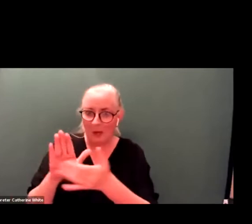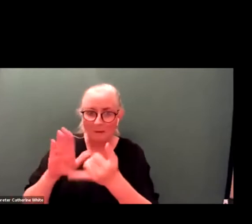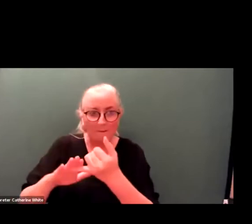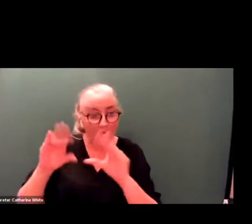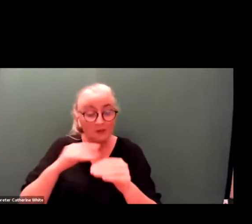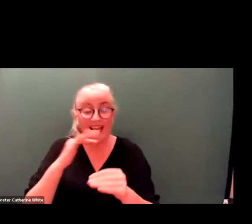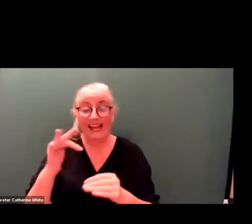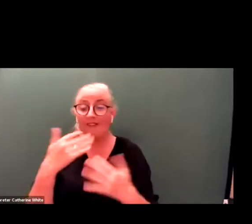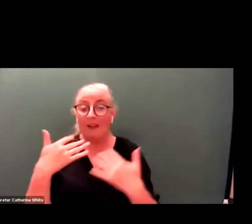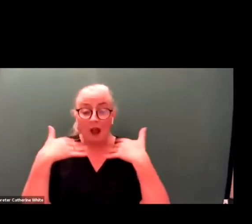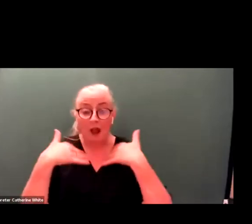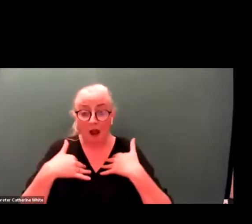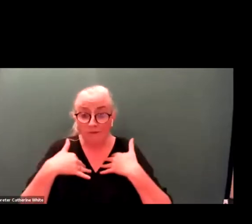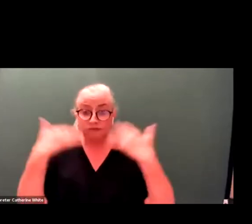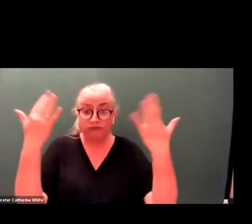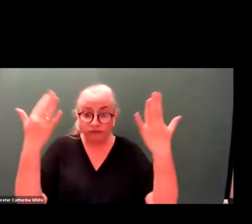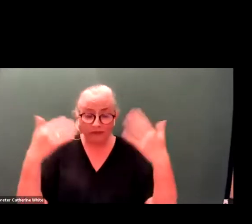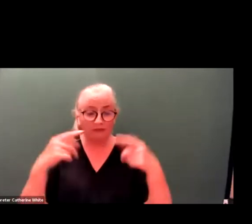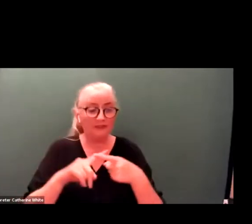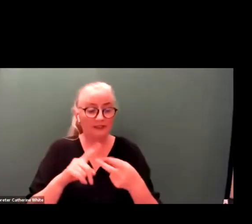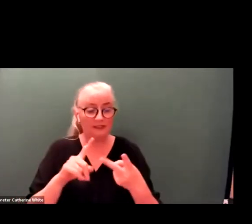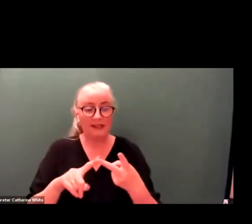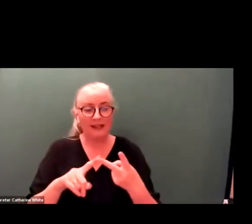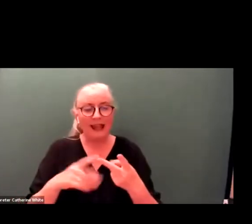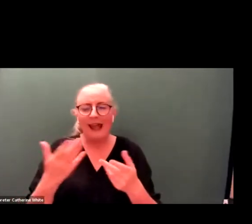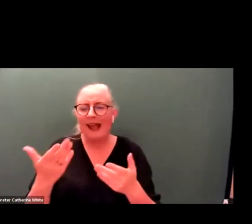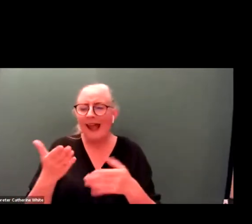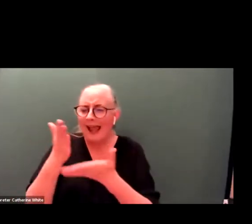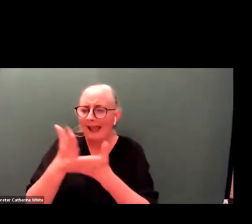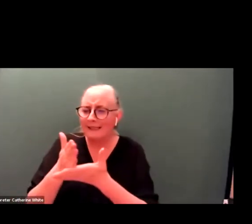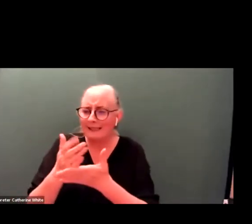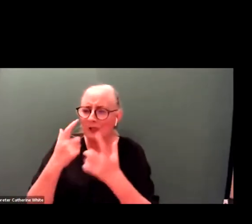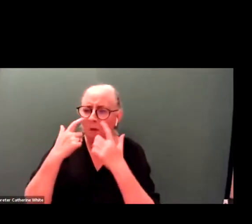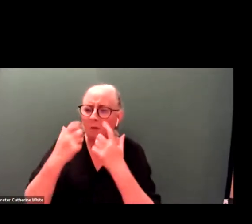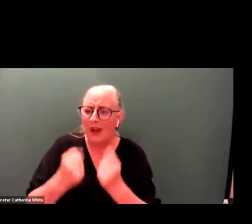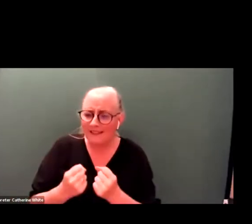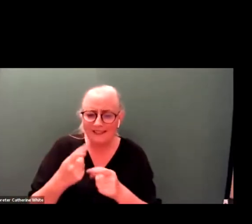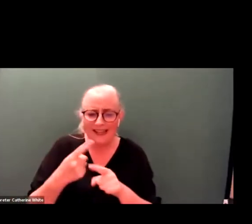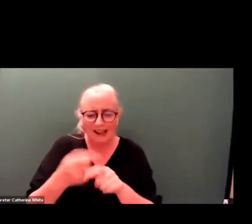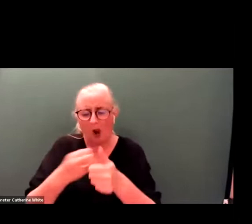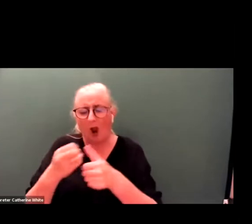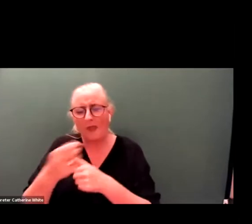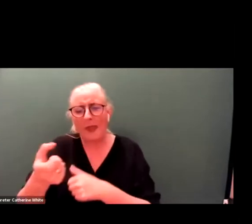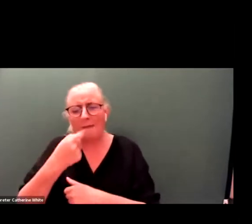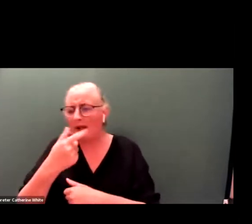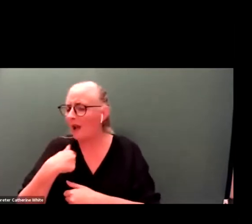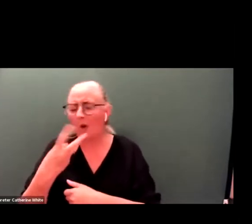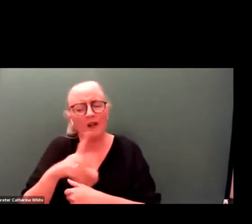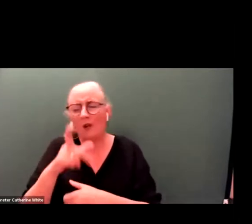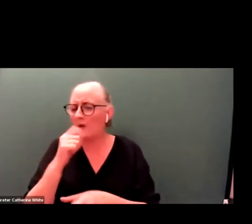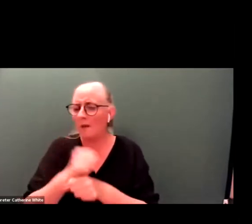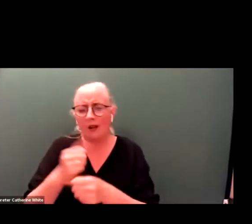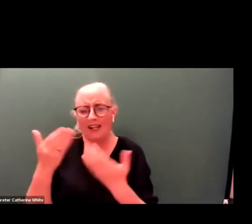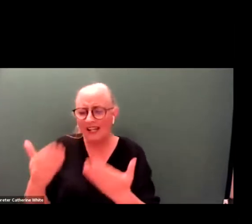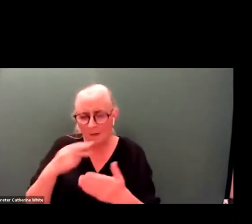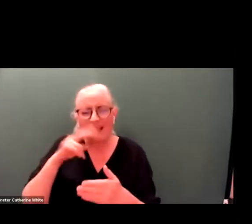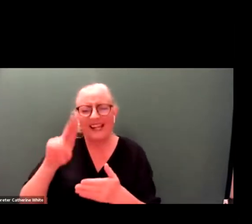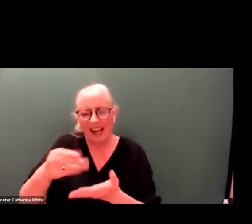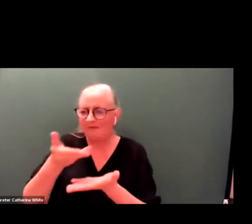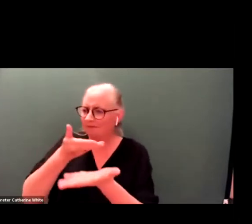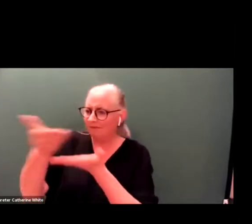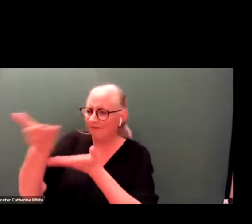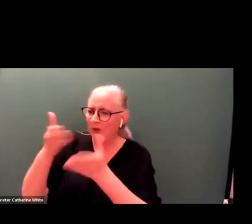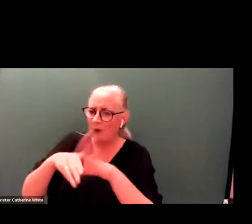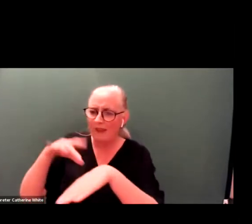hot flushes and low mood, antidepressants can be very helpful, and there are a number of other medications which I won't get into here, but could be discussed with your GP or